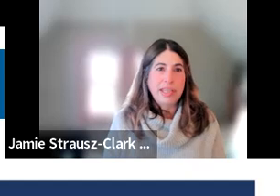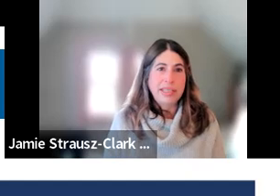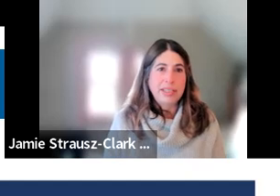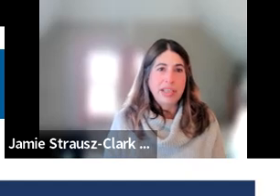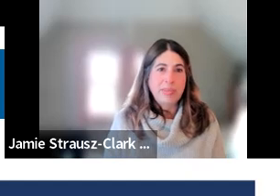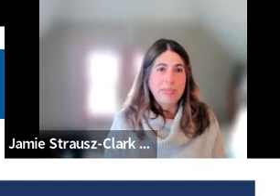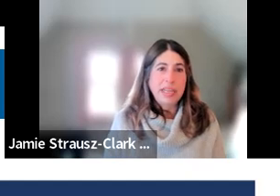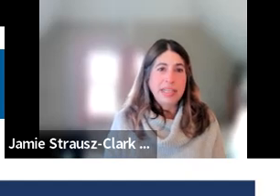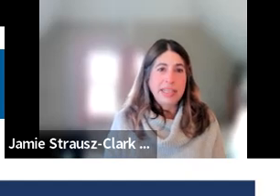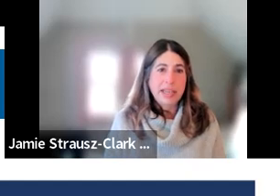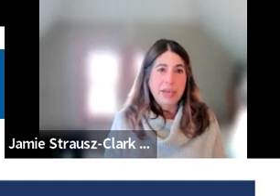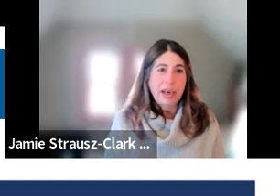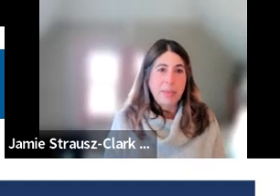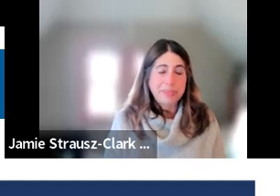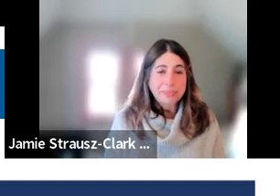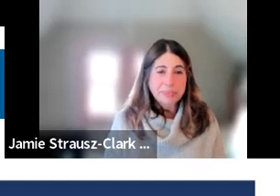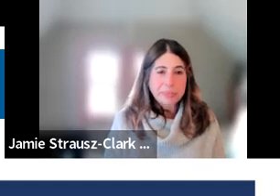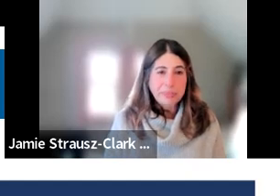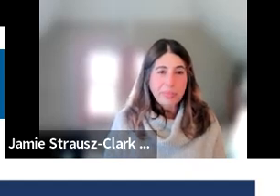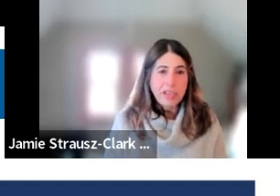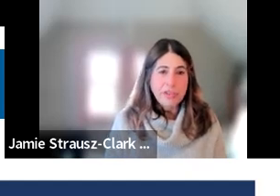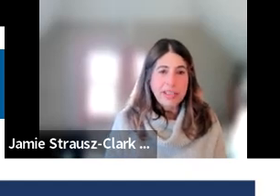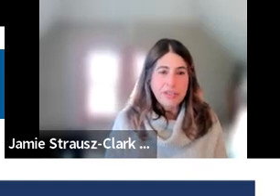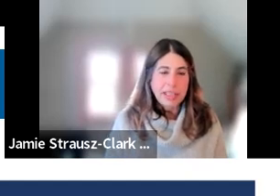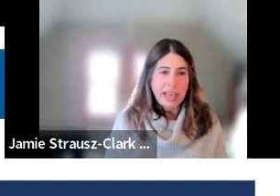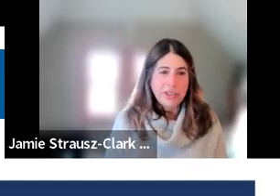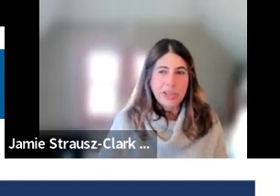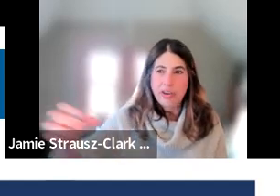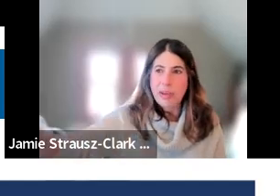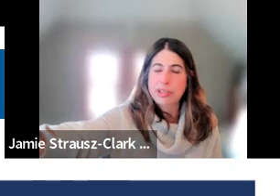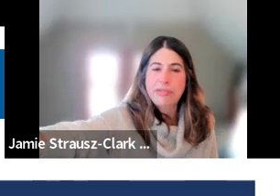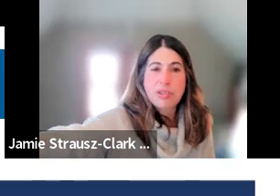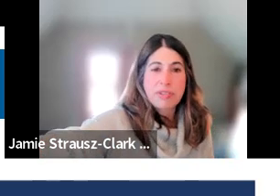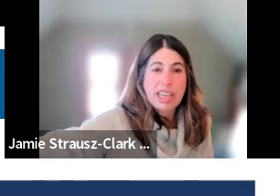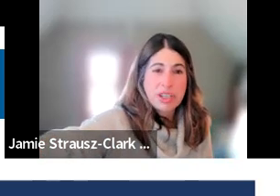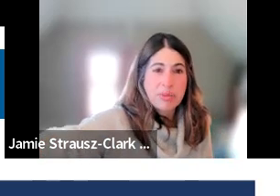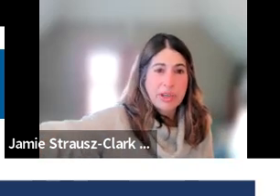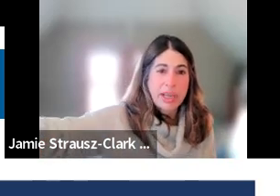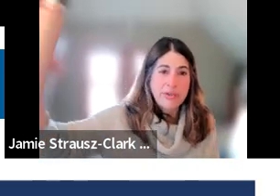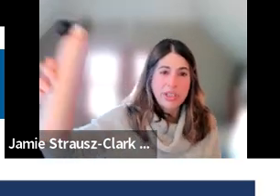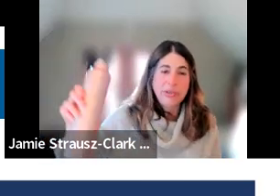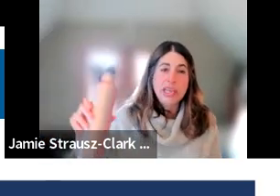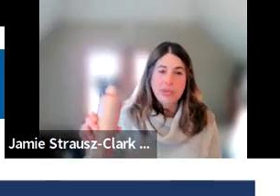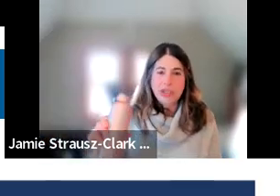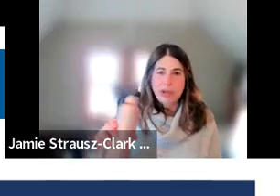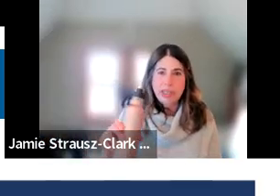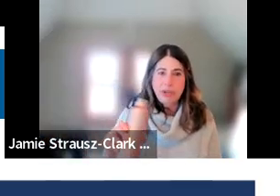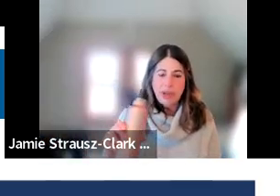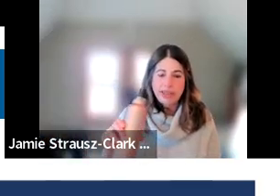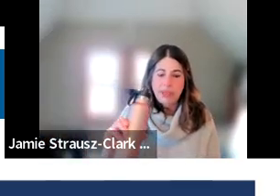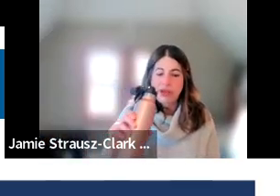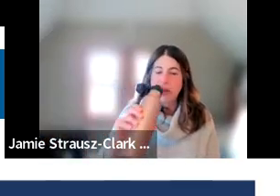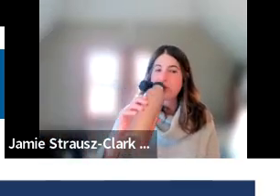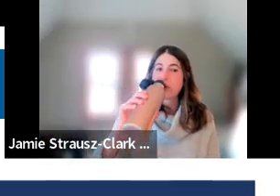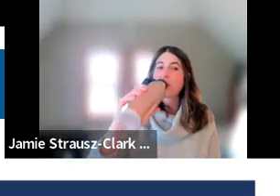some CRIS and steering committee meeting dates coming up. You'll see those on the calendar here, and I believe those invitations will be going out to you. I just wanted to give you